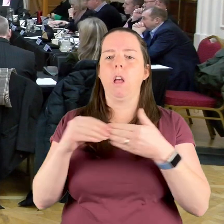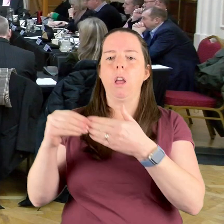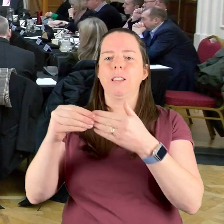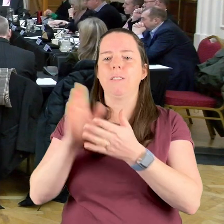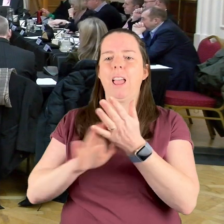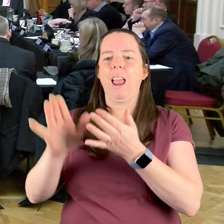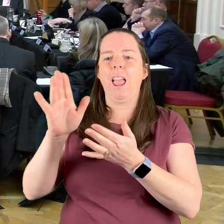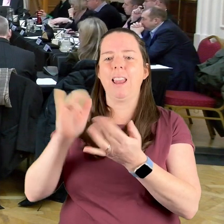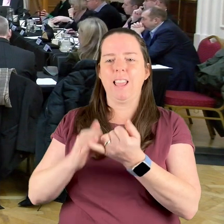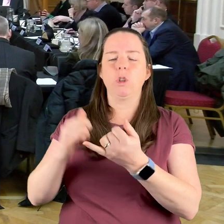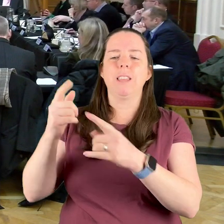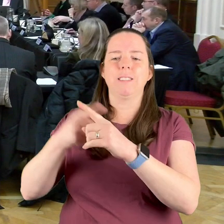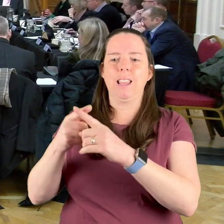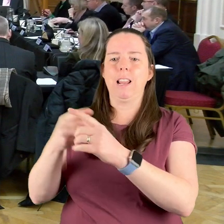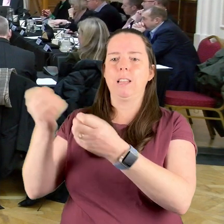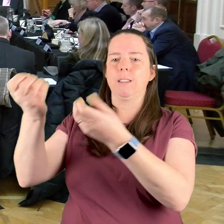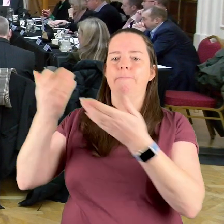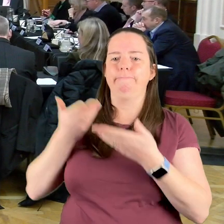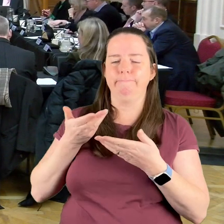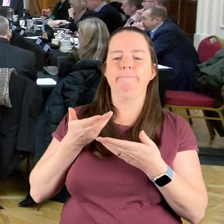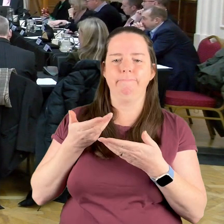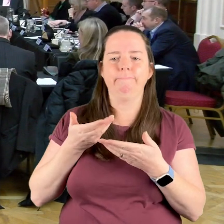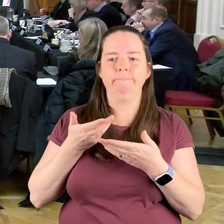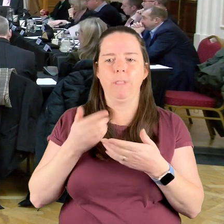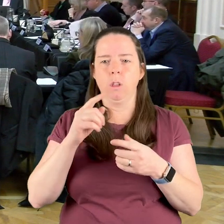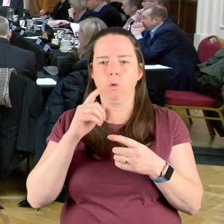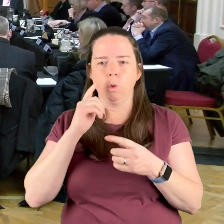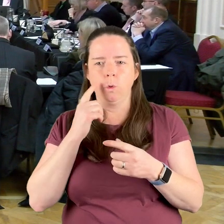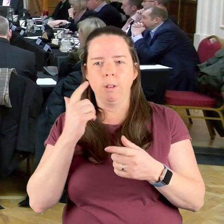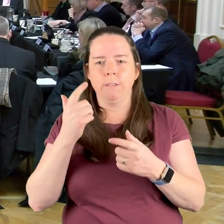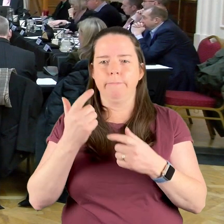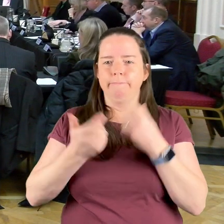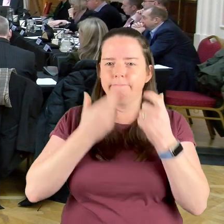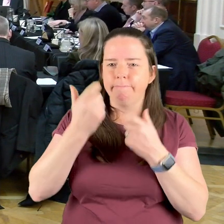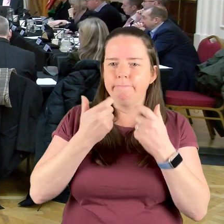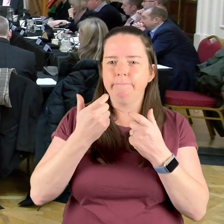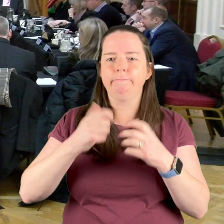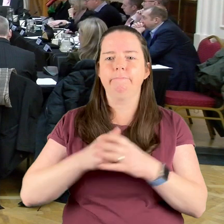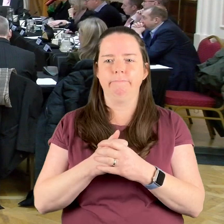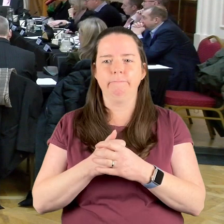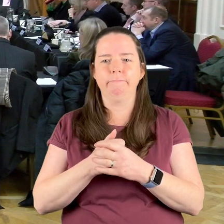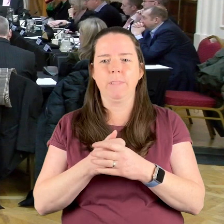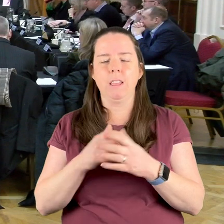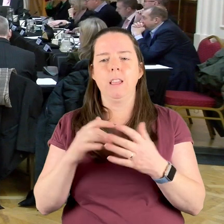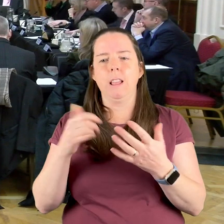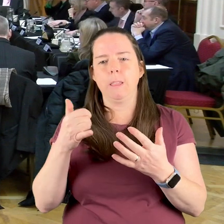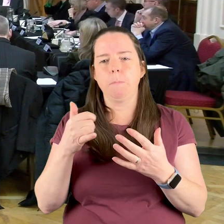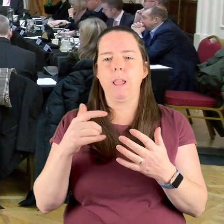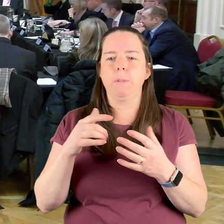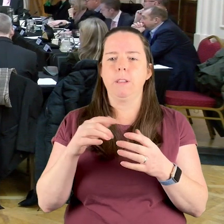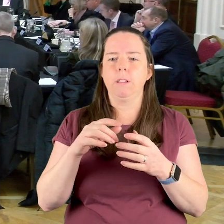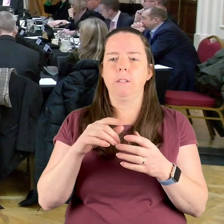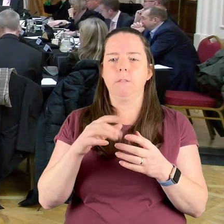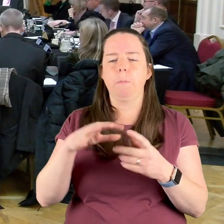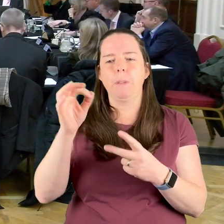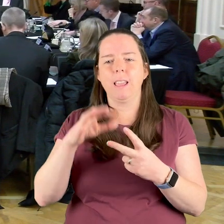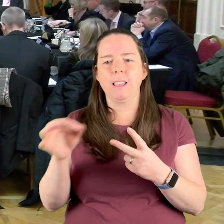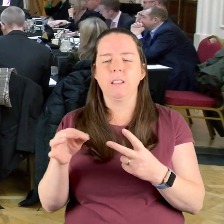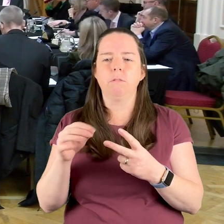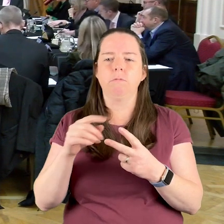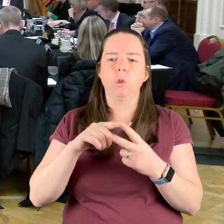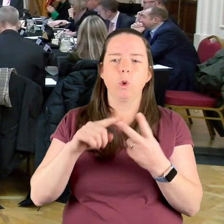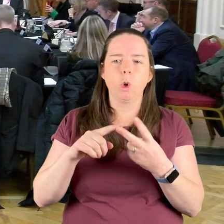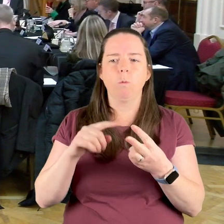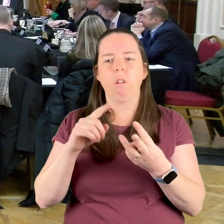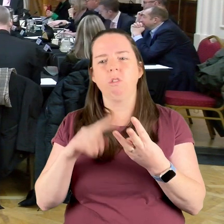the guidance that is coming from the NHS England, is to pull everything together, including the CNST, the CQC, everything together,